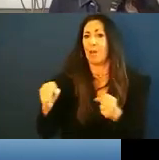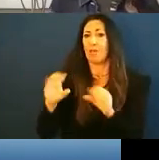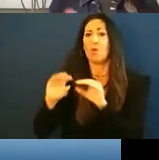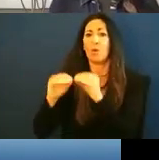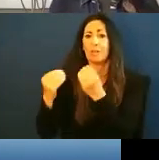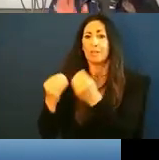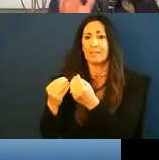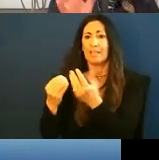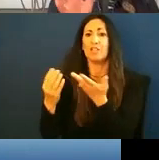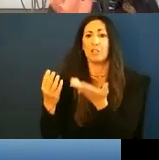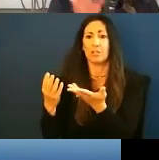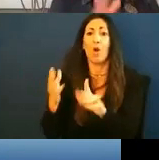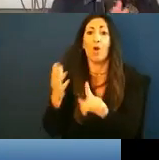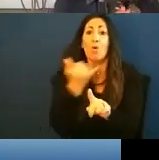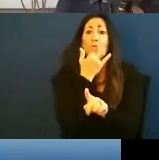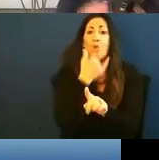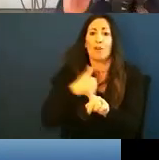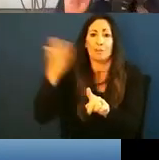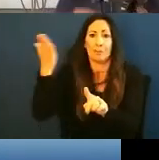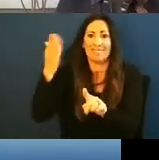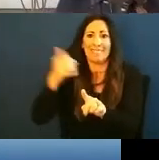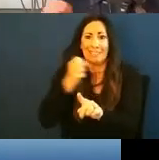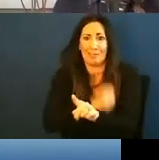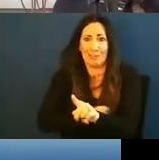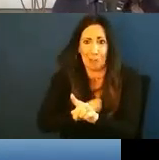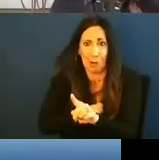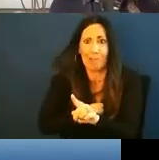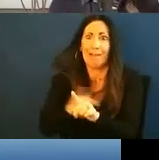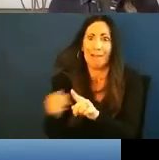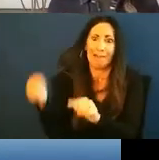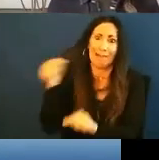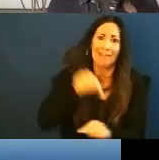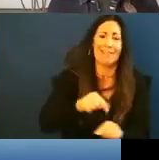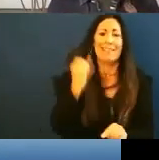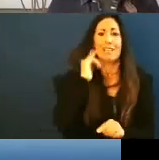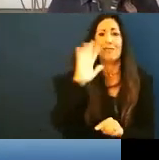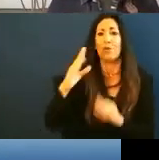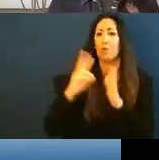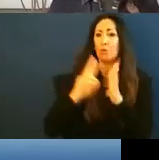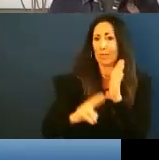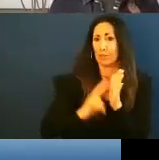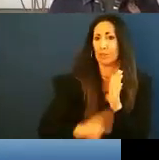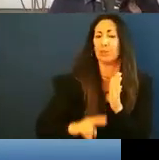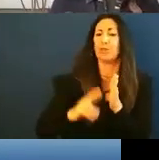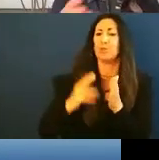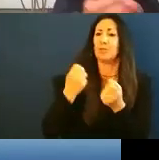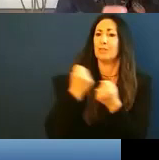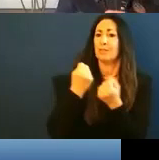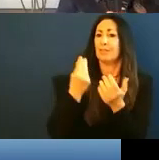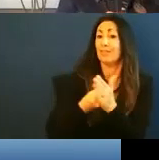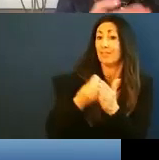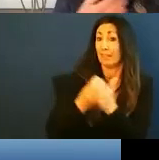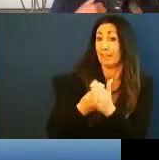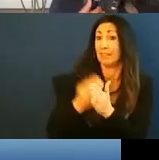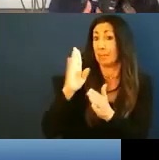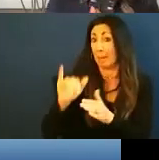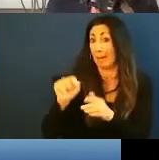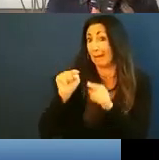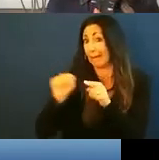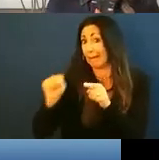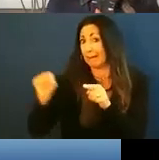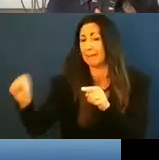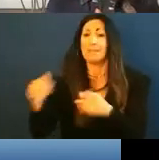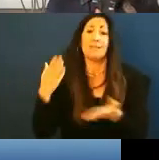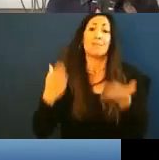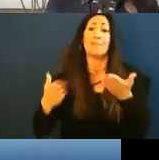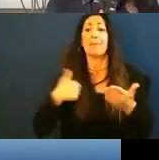oh, sorry, wrong presentation. If your research was funded by somebody else or something, if you want to put another, maybe I want to put